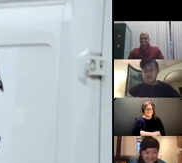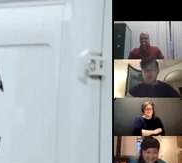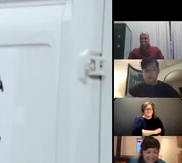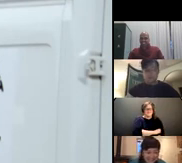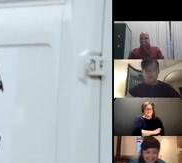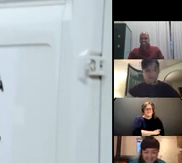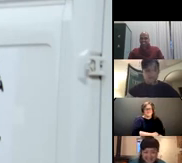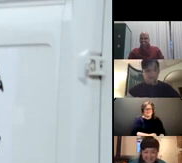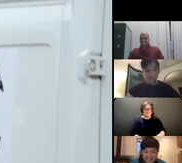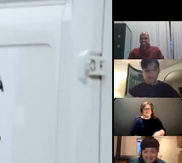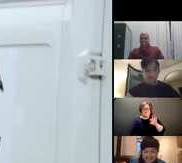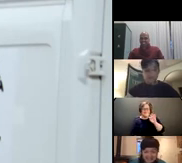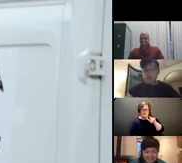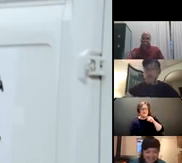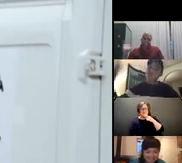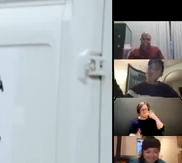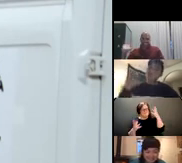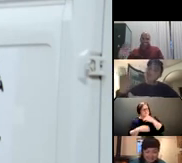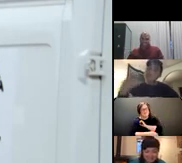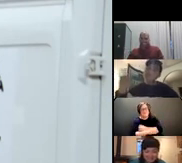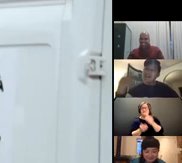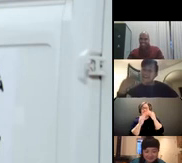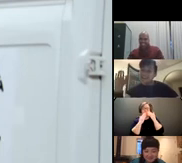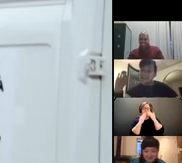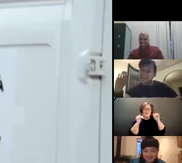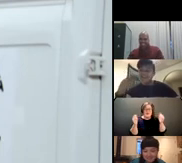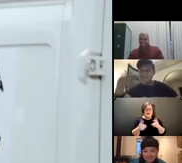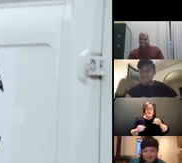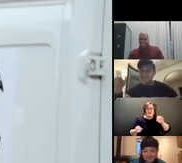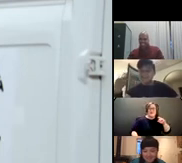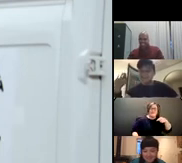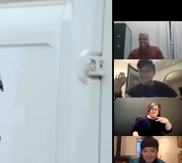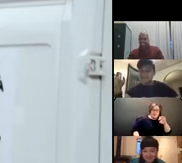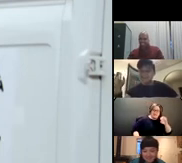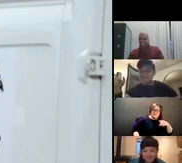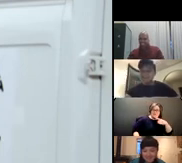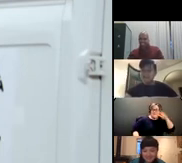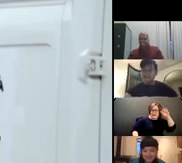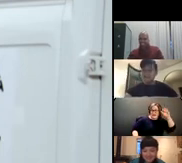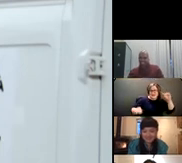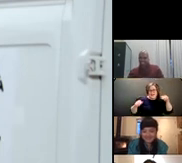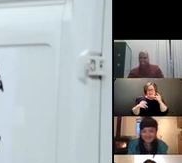Beautiful energy. Thank you, everybody. Bye. Take care.